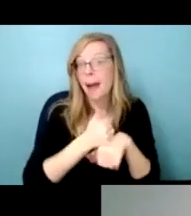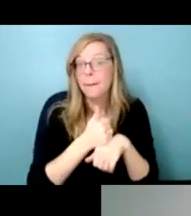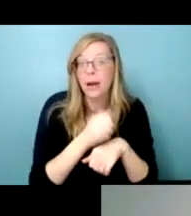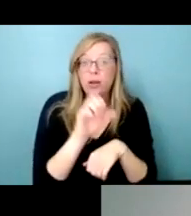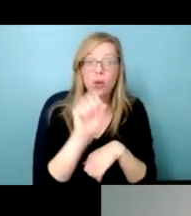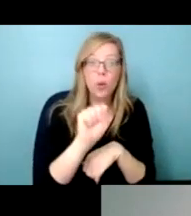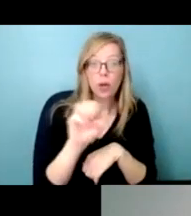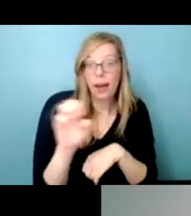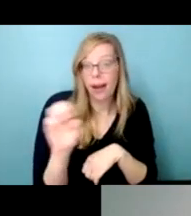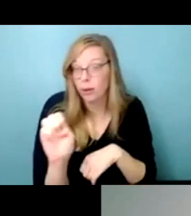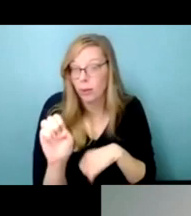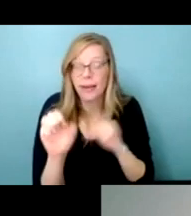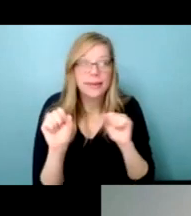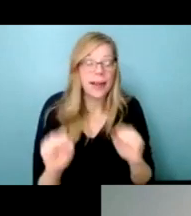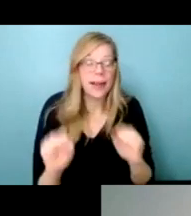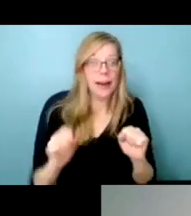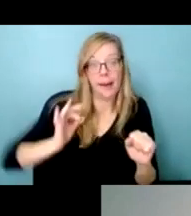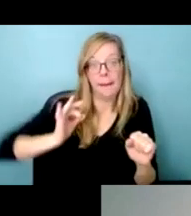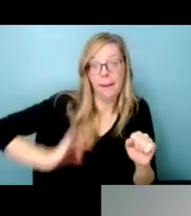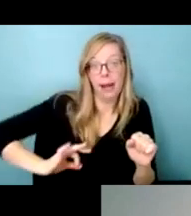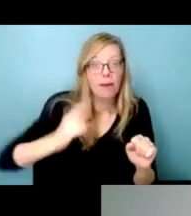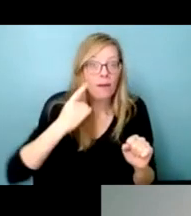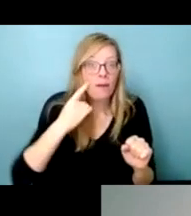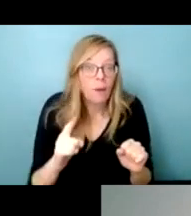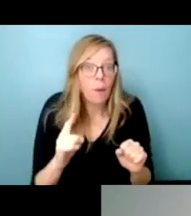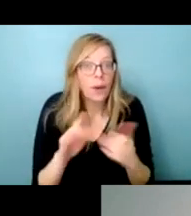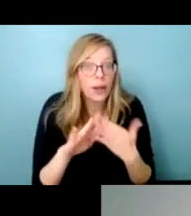that benefits the community but also brings in money.